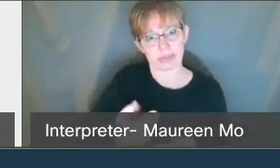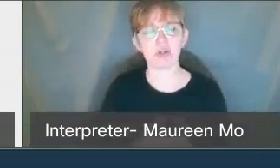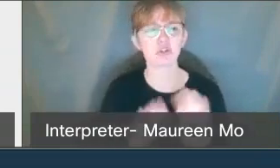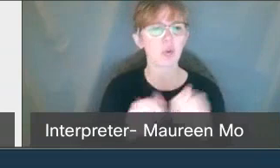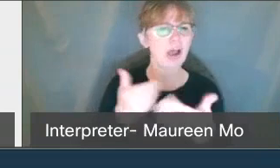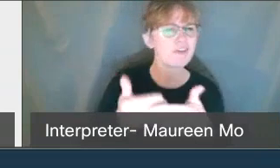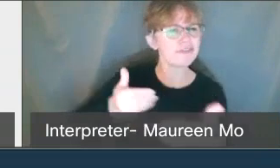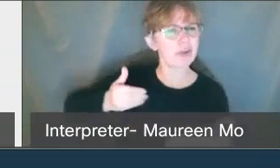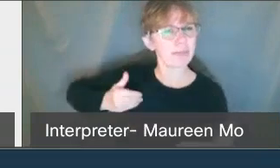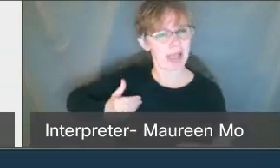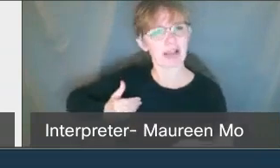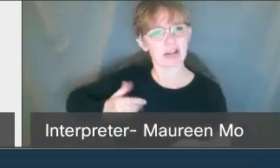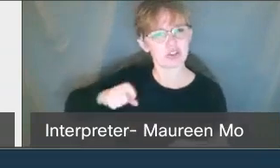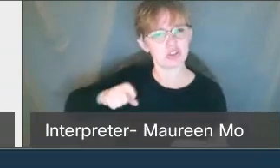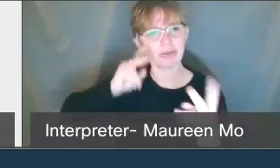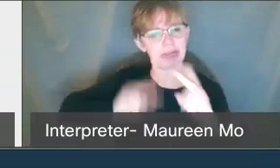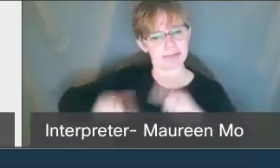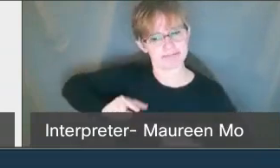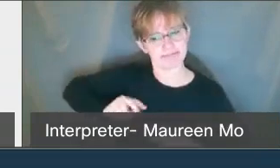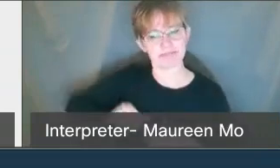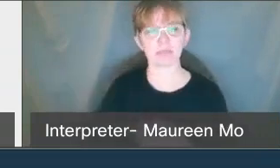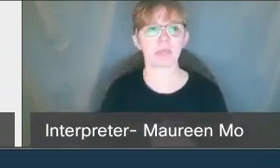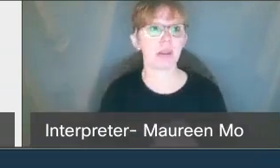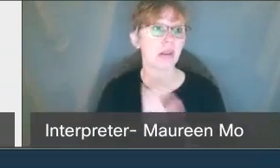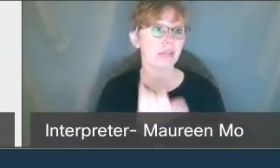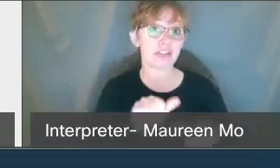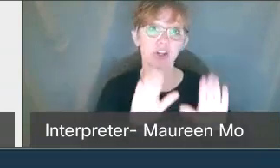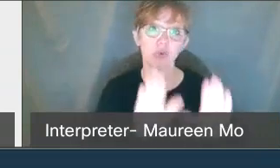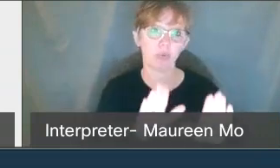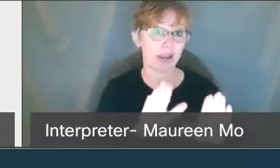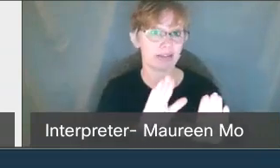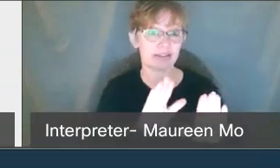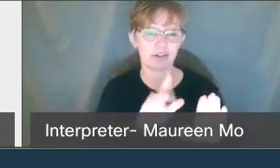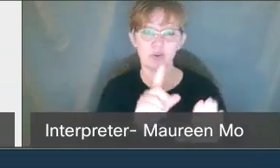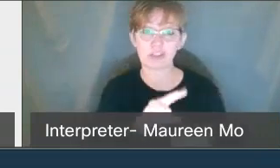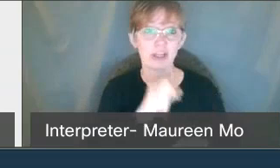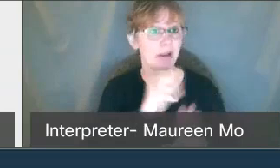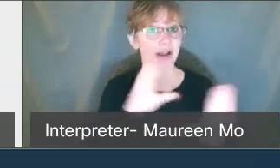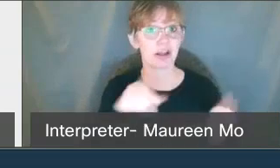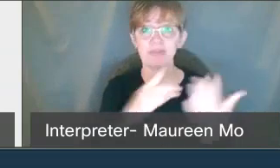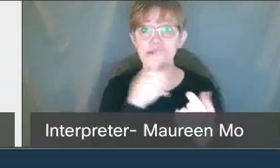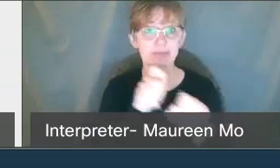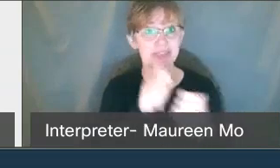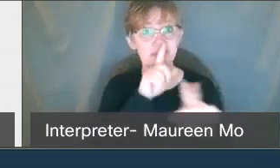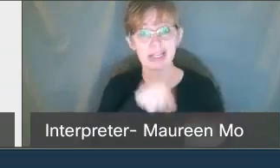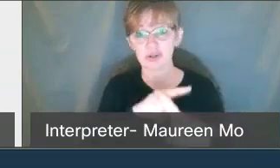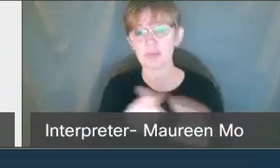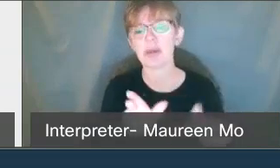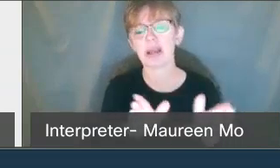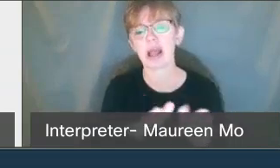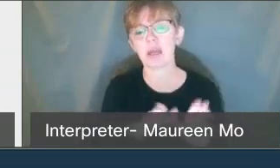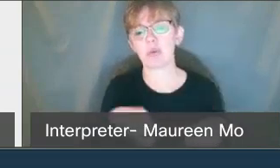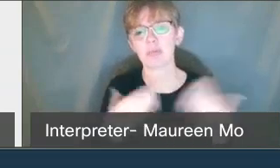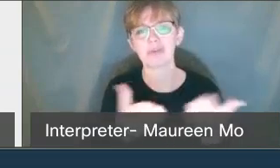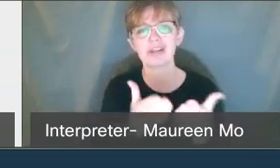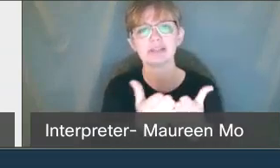That's a really great question. And, I'm going to not provide a concrete answer, but I'll provide some sort of general guidelines, is that you